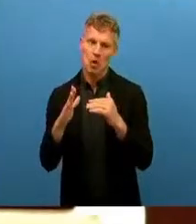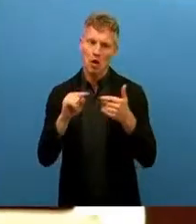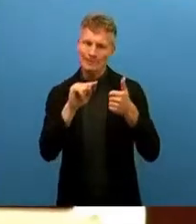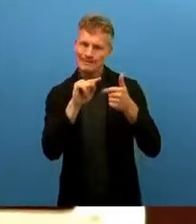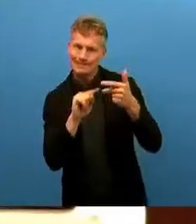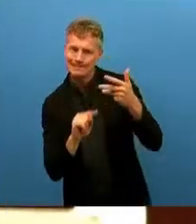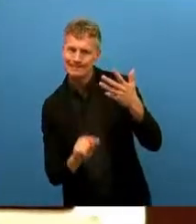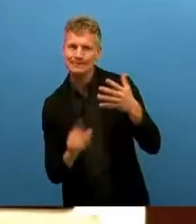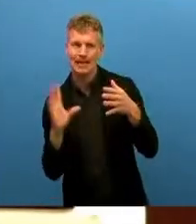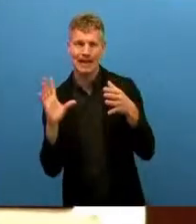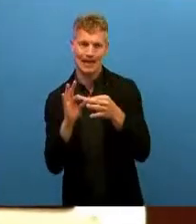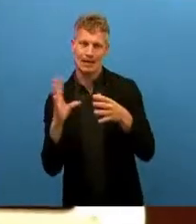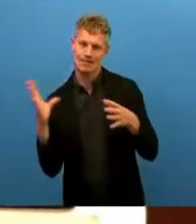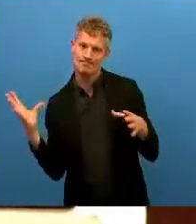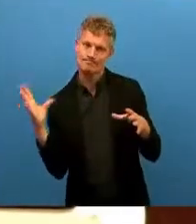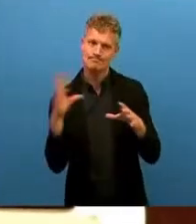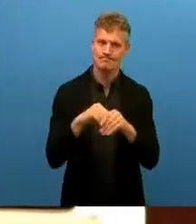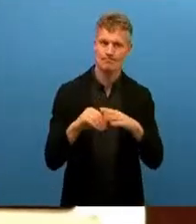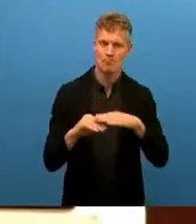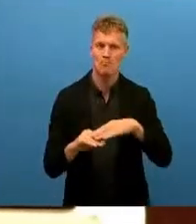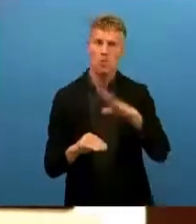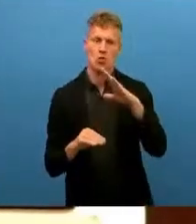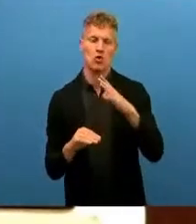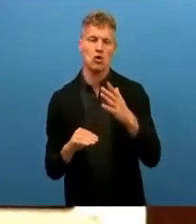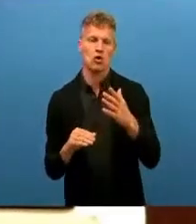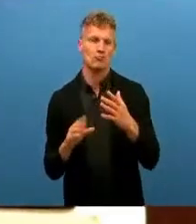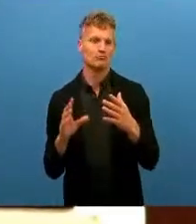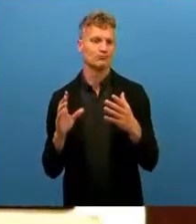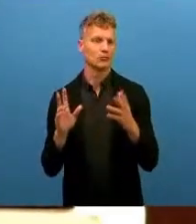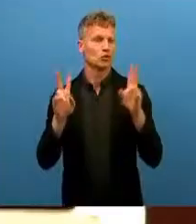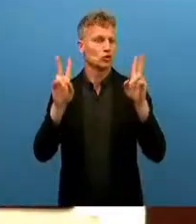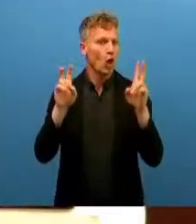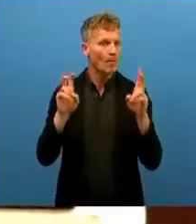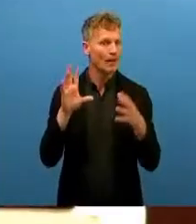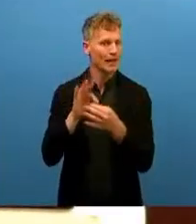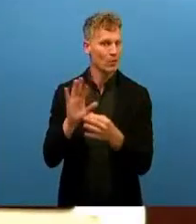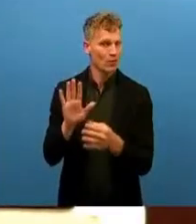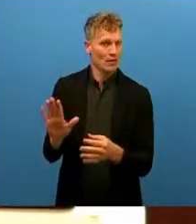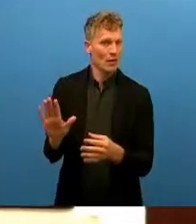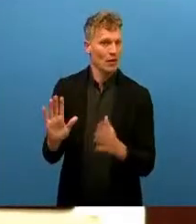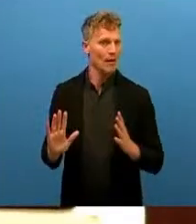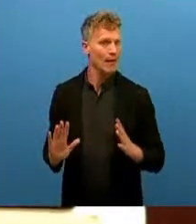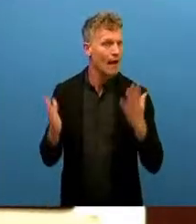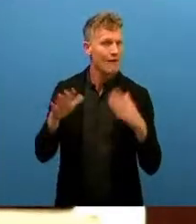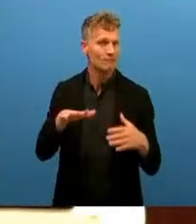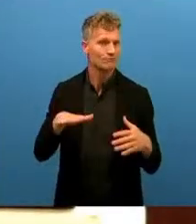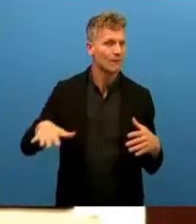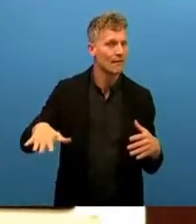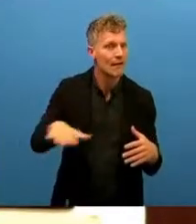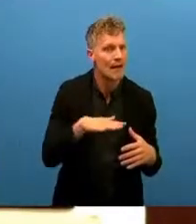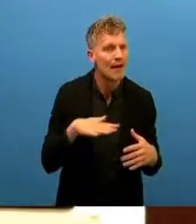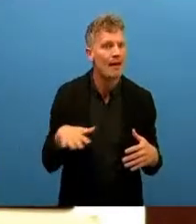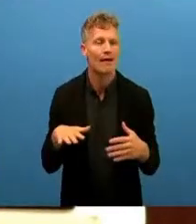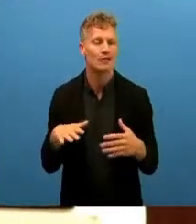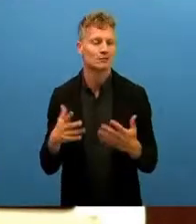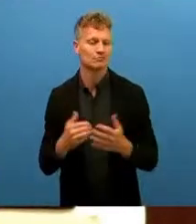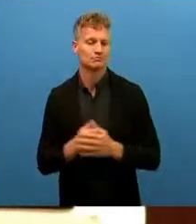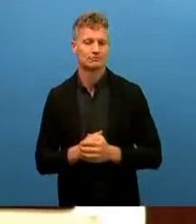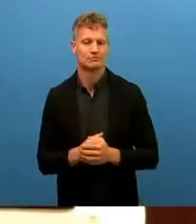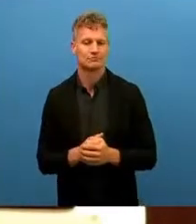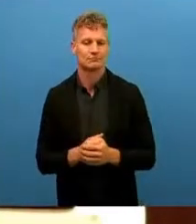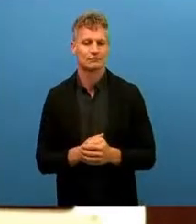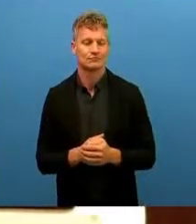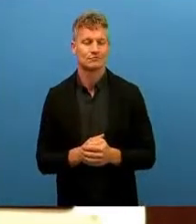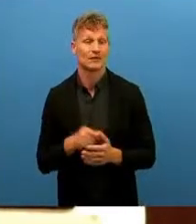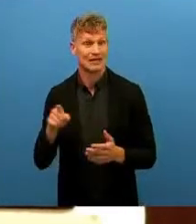concerning their rights, lands, and territories. The expertise, perspectives, and contributions of Indigenous peoples are indispensable